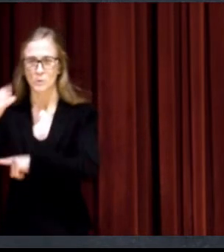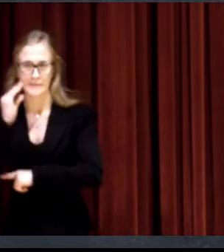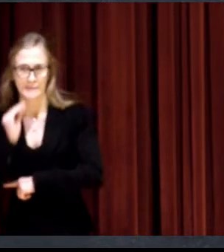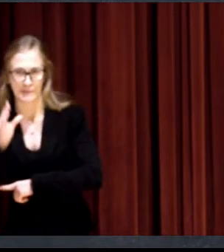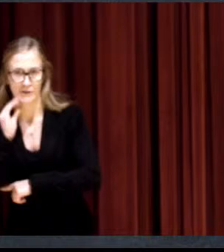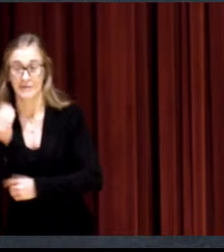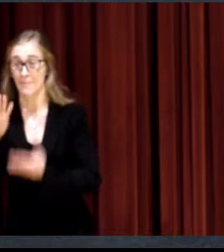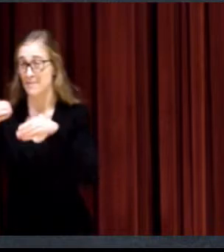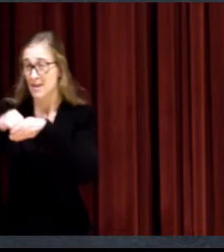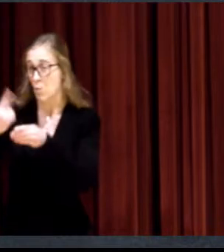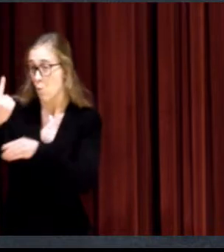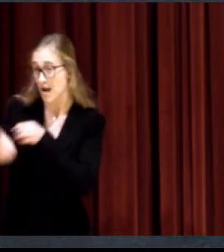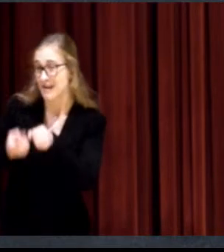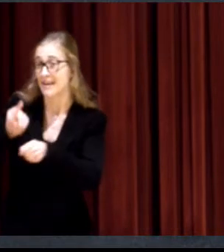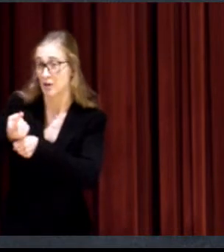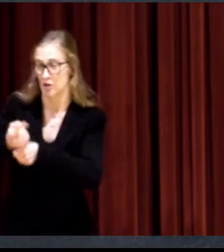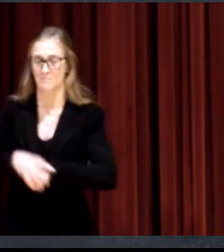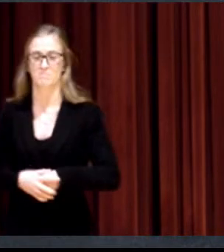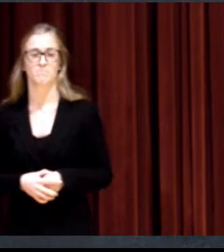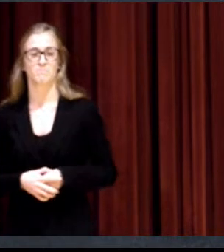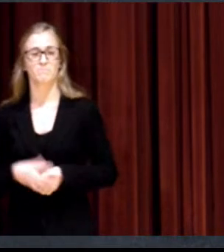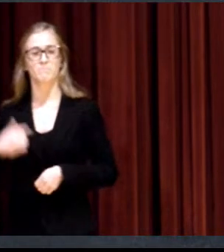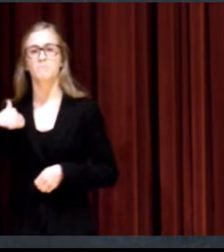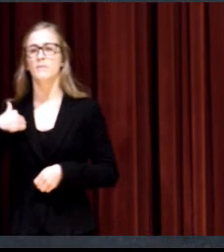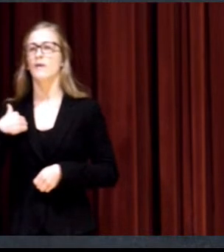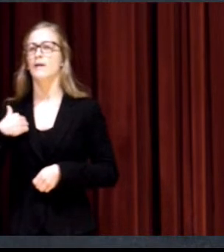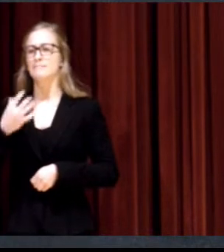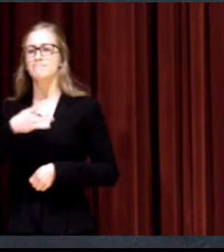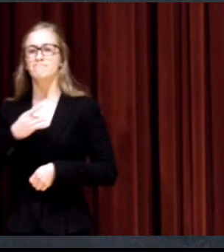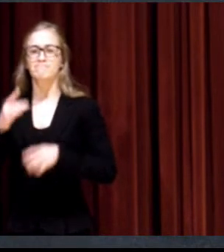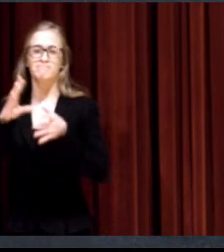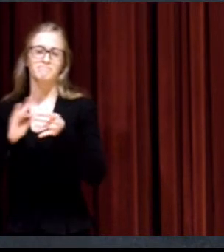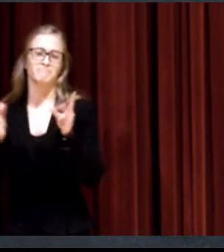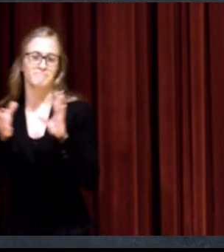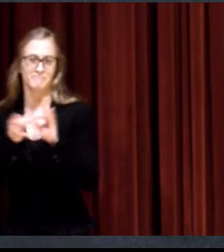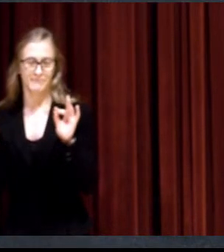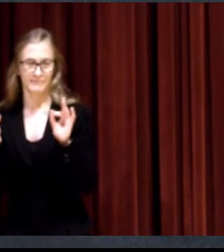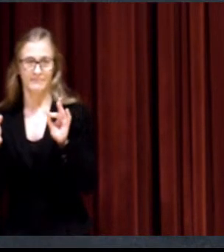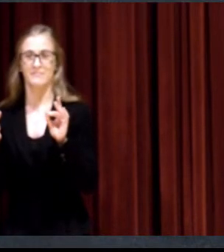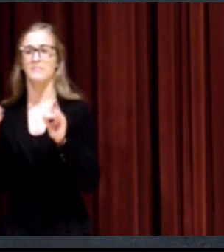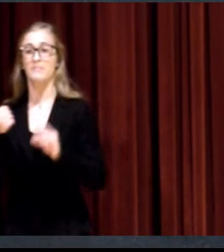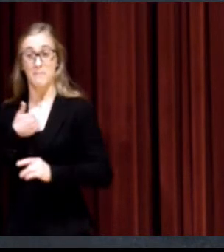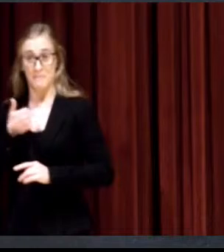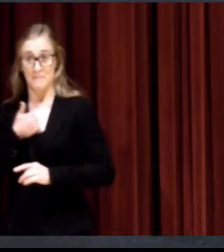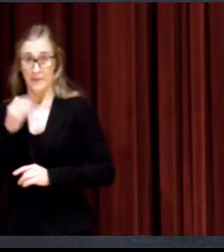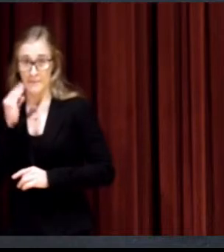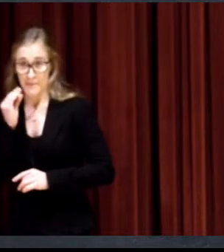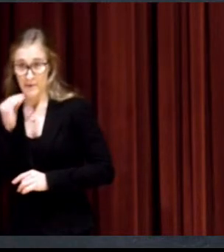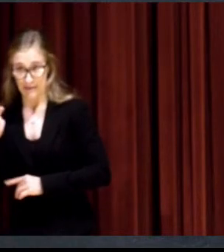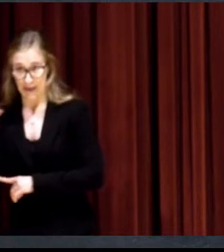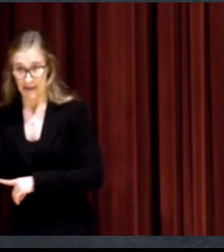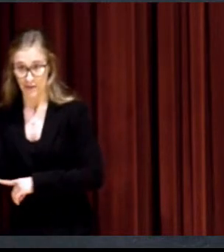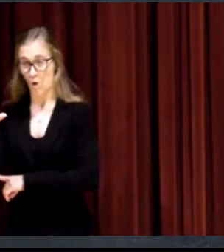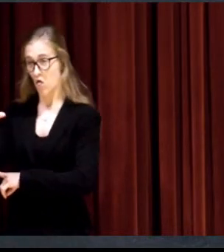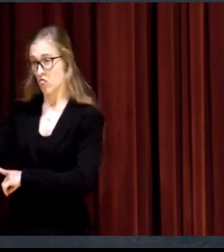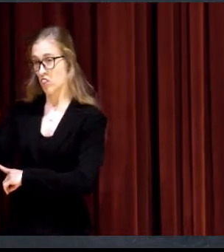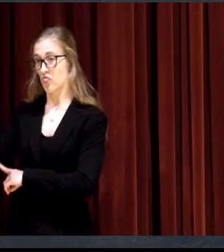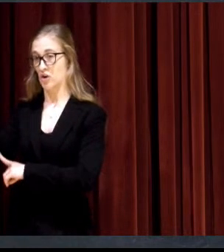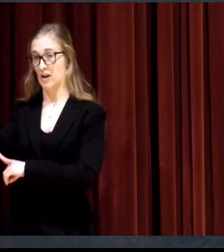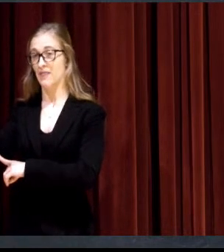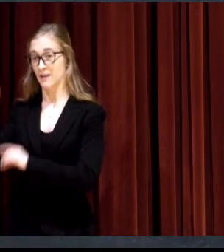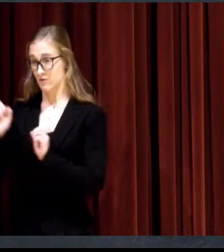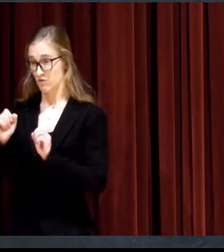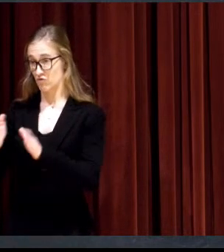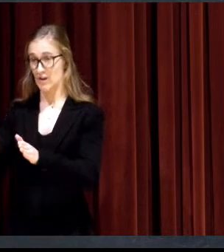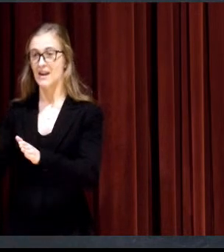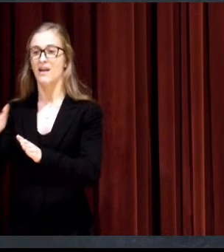even a year. I always tell the story about when I was the principal at Mount Pleasant High School. 30th Street was the dividing line